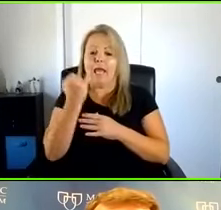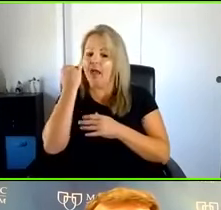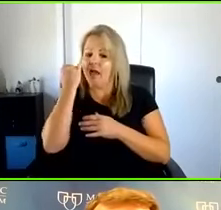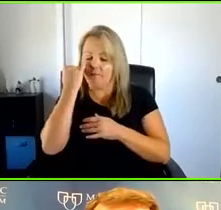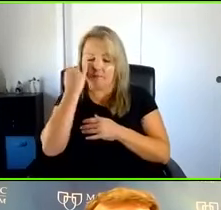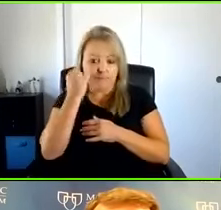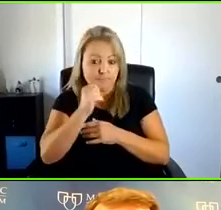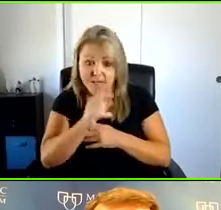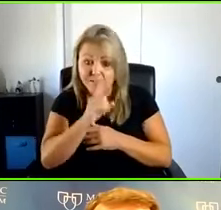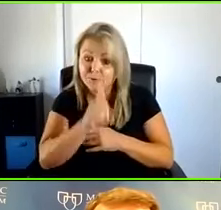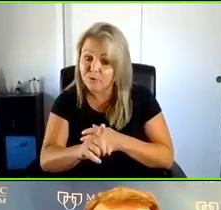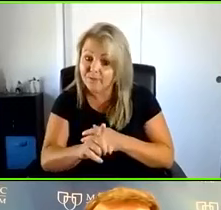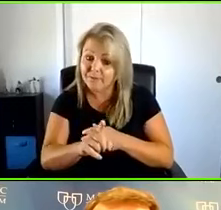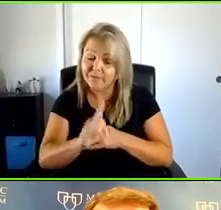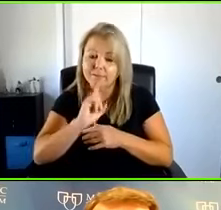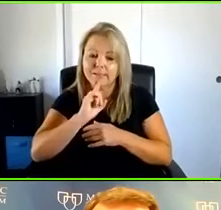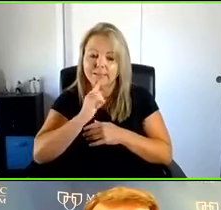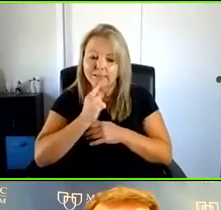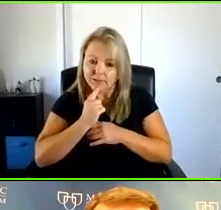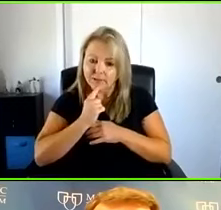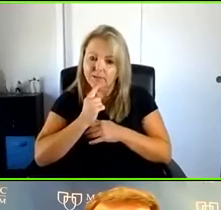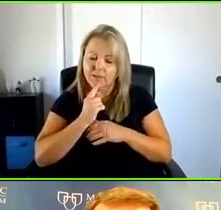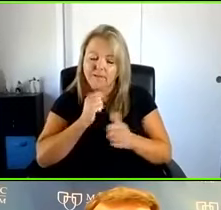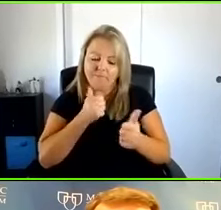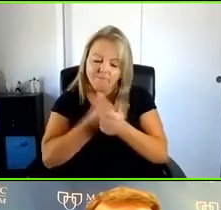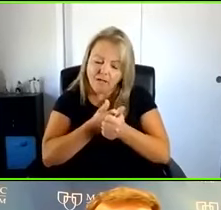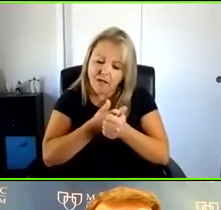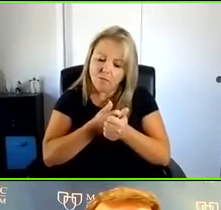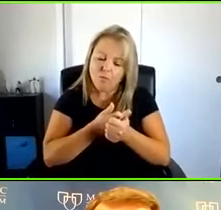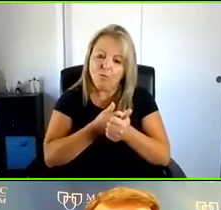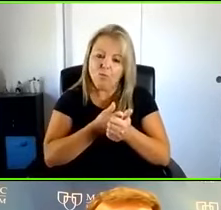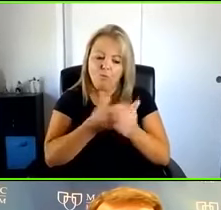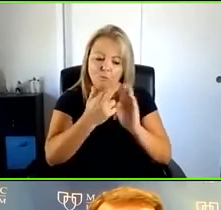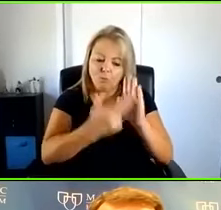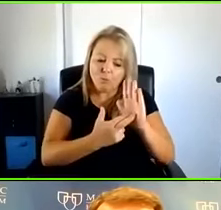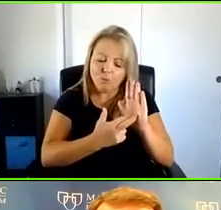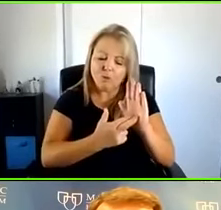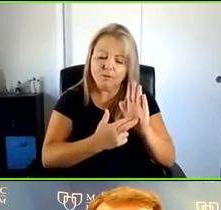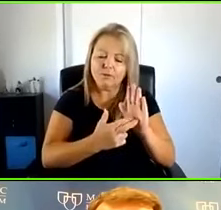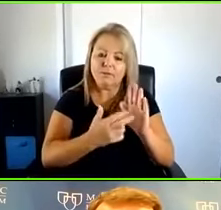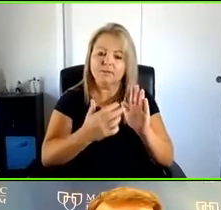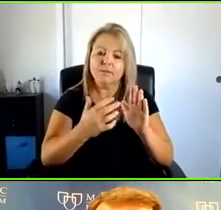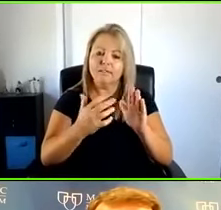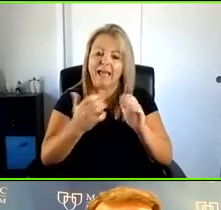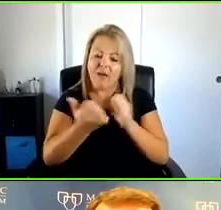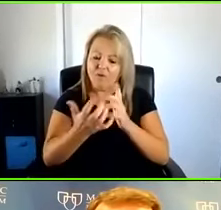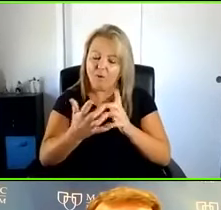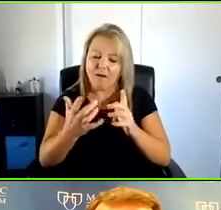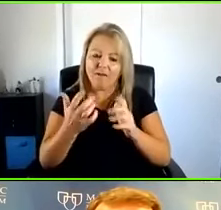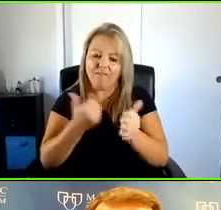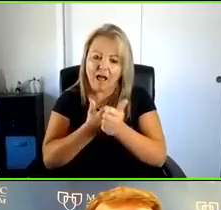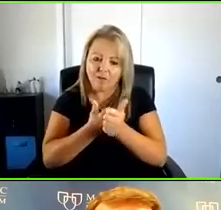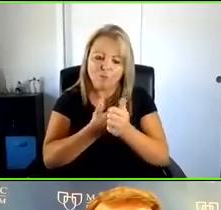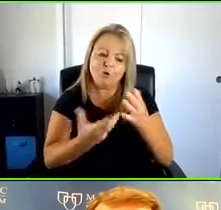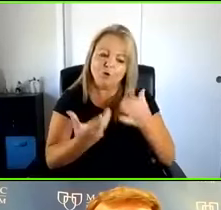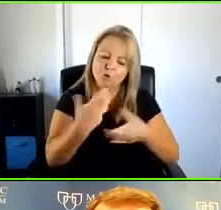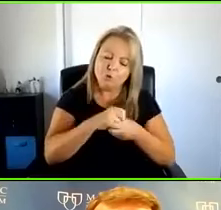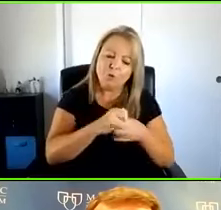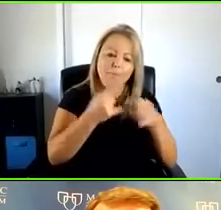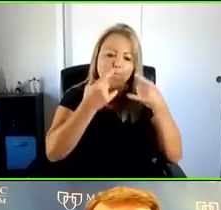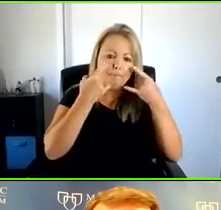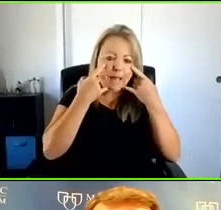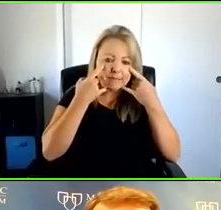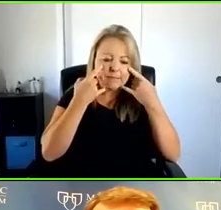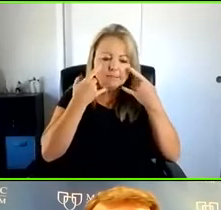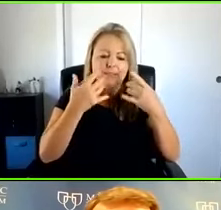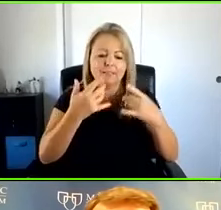take this seriously and follow the guidance that we've asked all of our public members to follow, including masking and